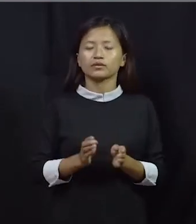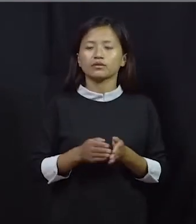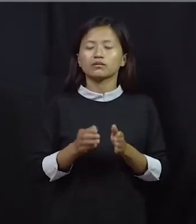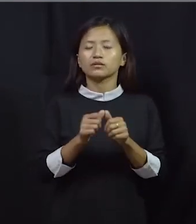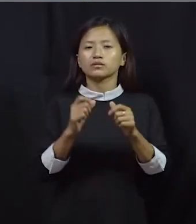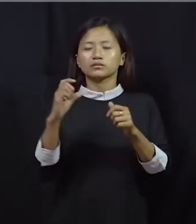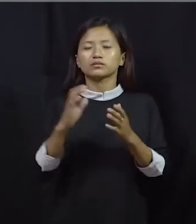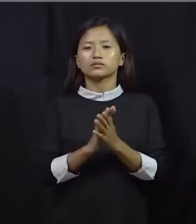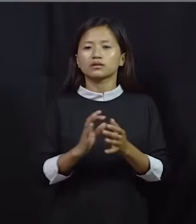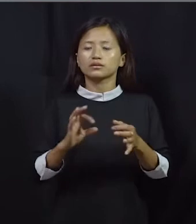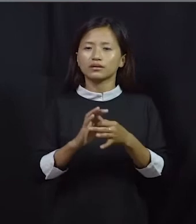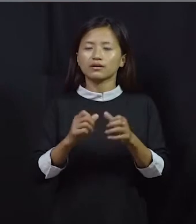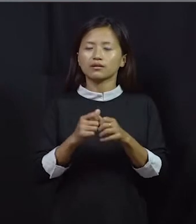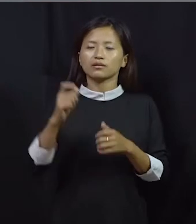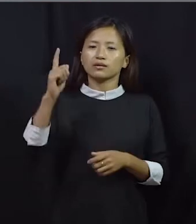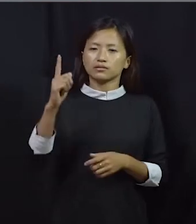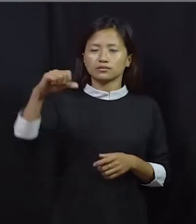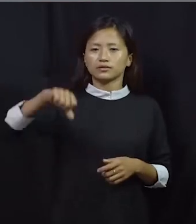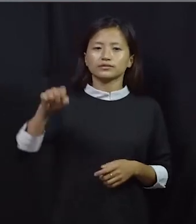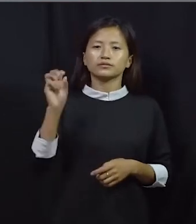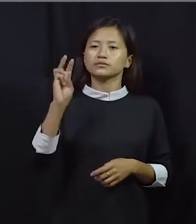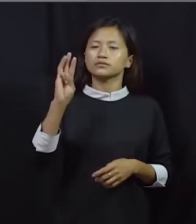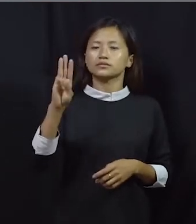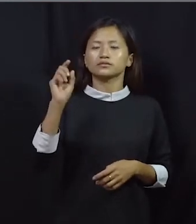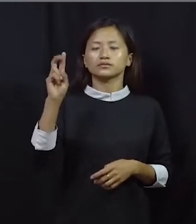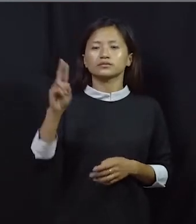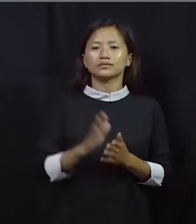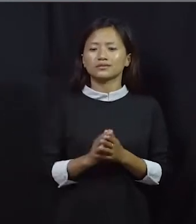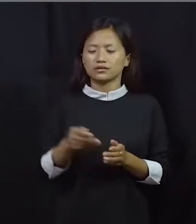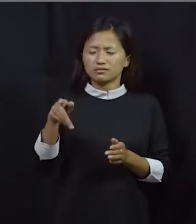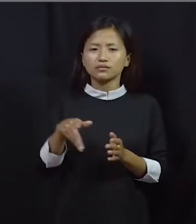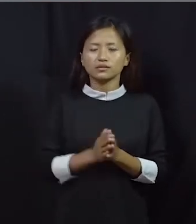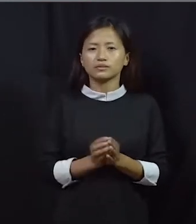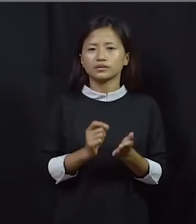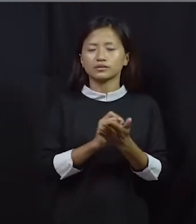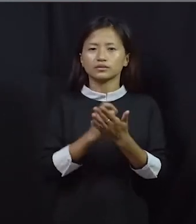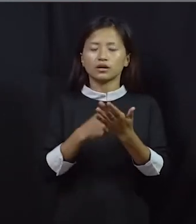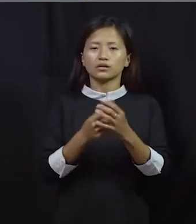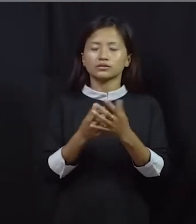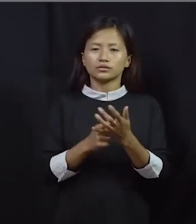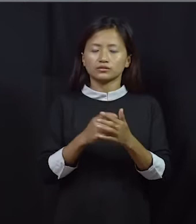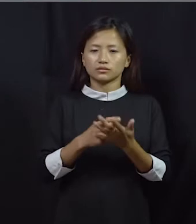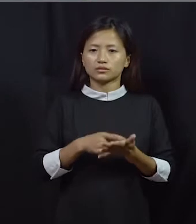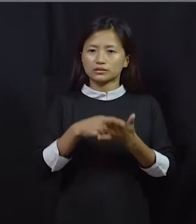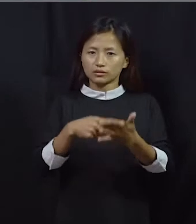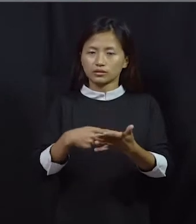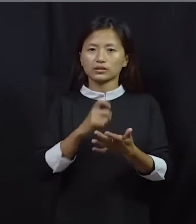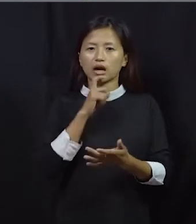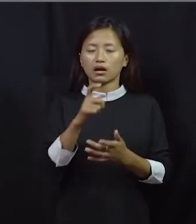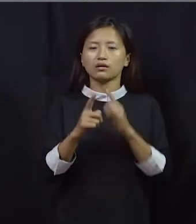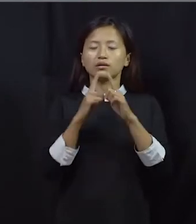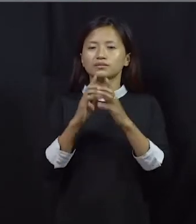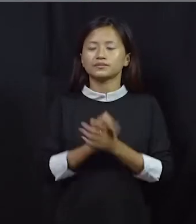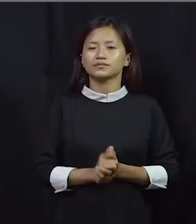provision of a Partnership Act 1932, it states that it can be a written, oral, or it can be an